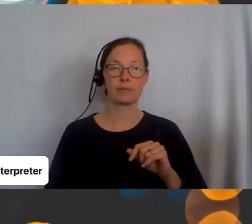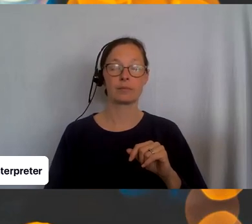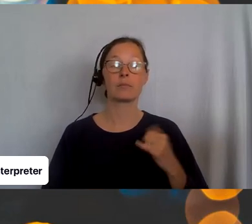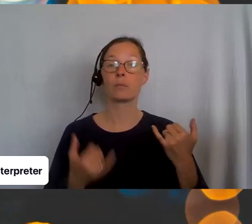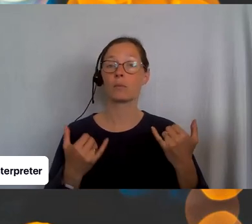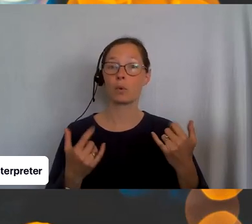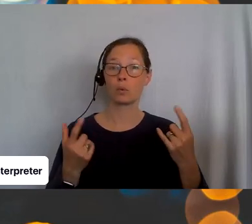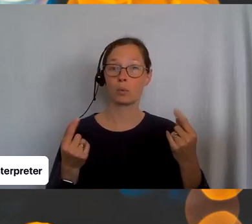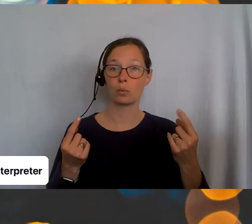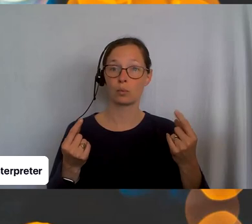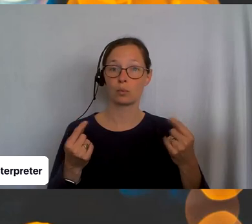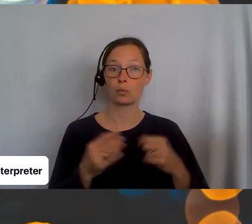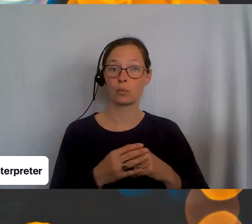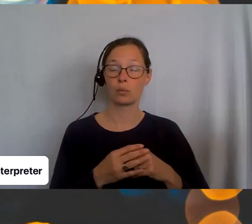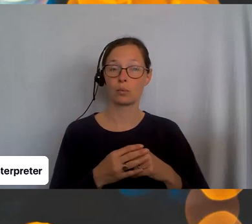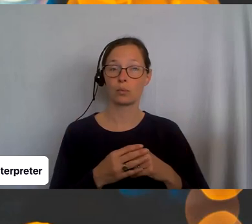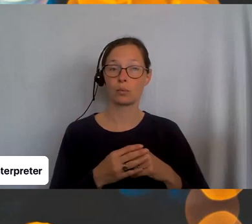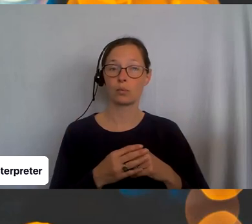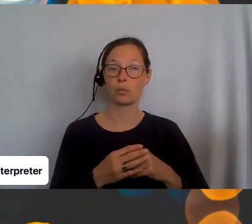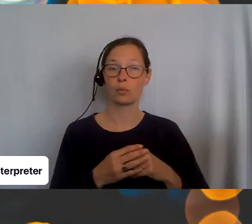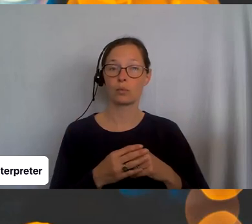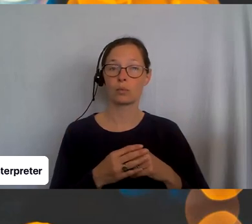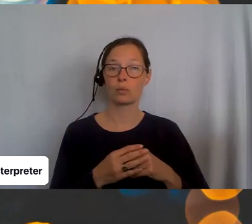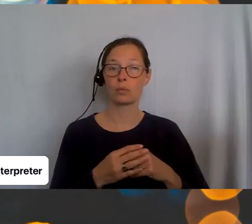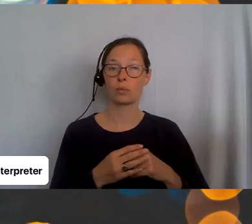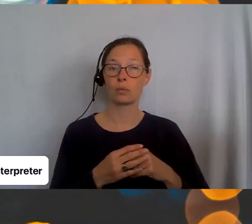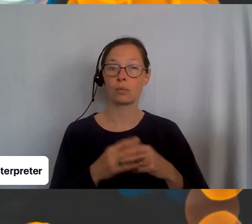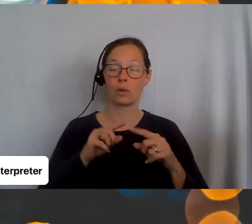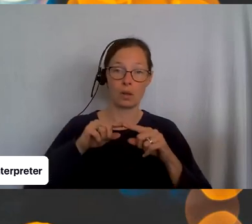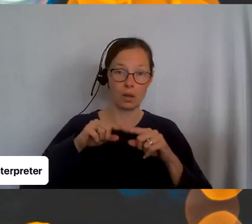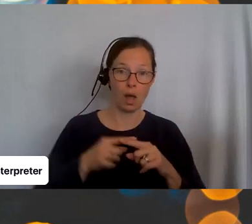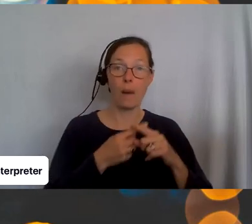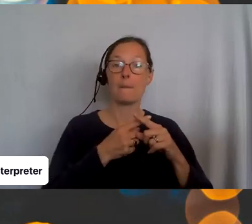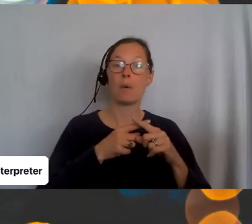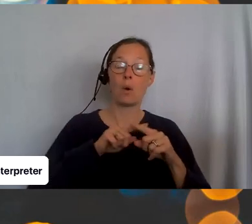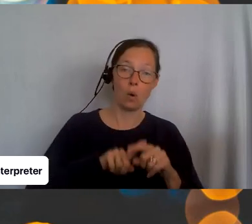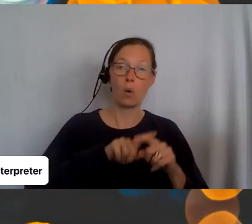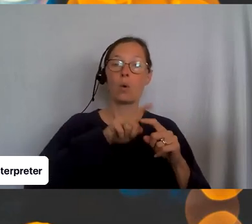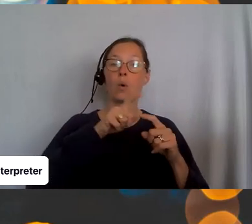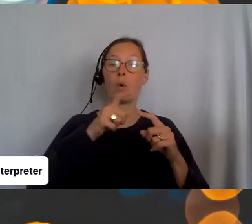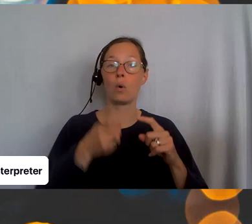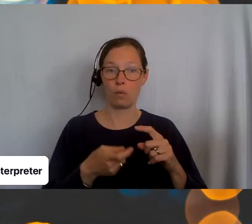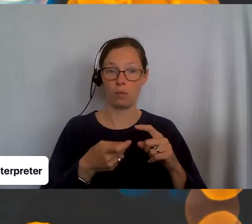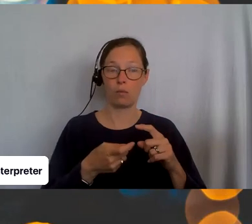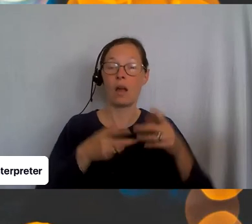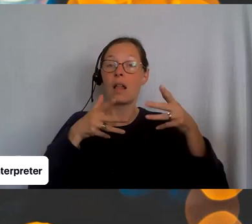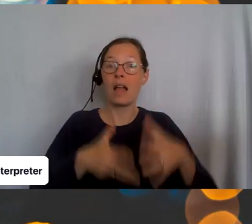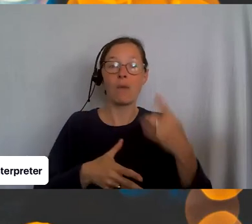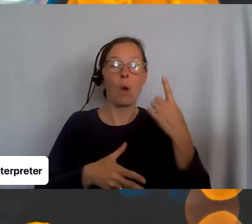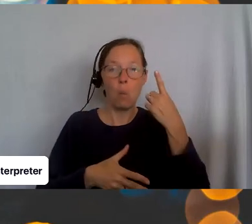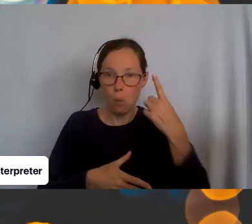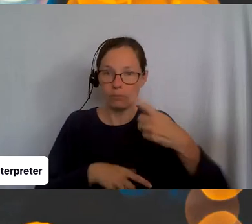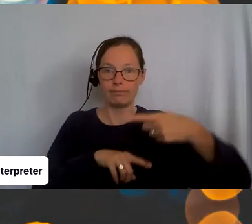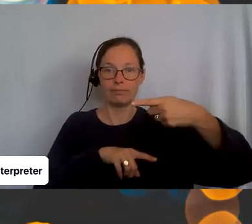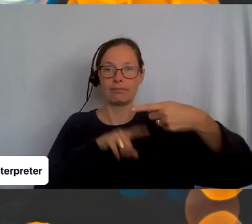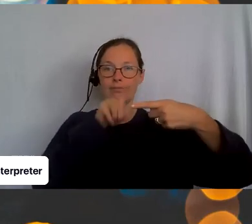So we're going to put this one up and over, and you're left with 1 stitch on the